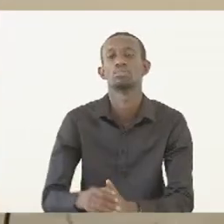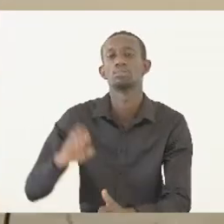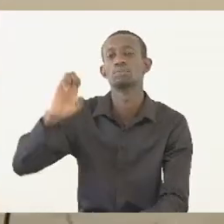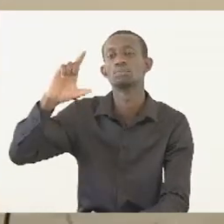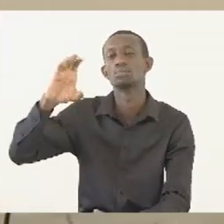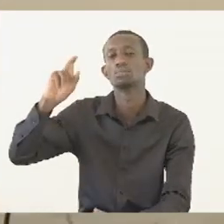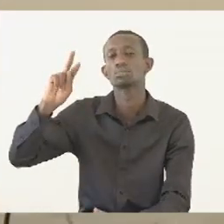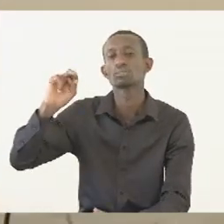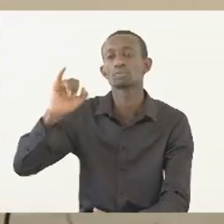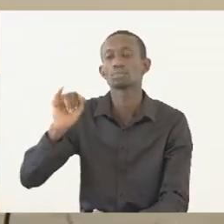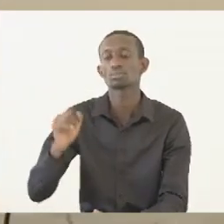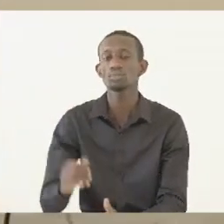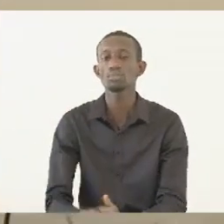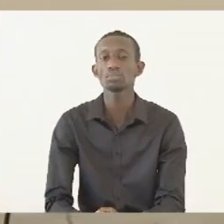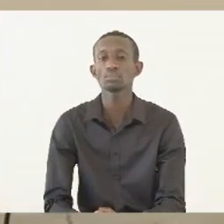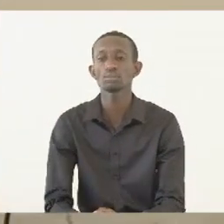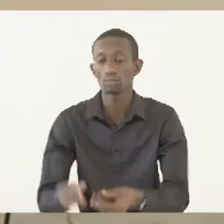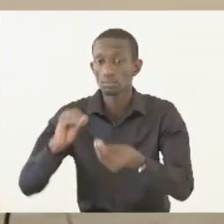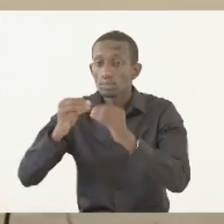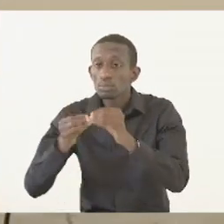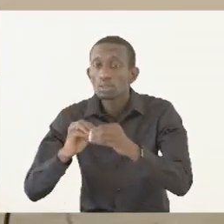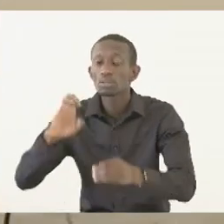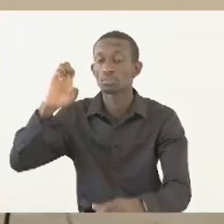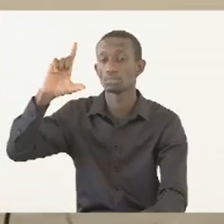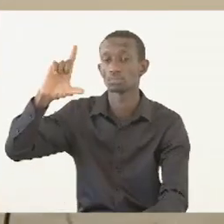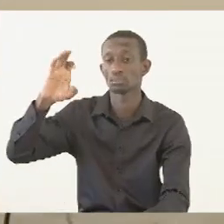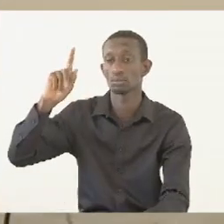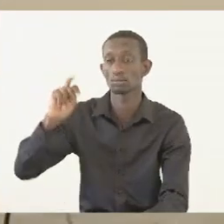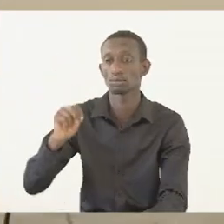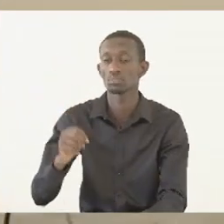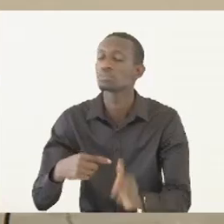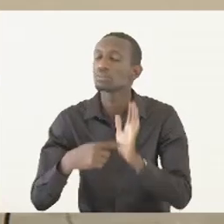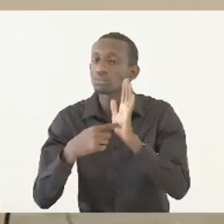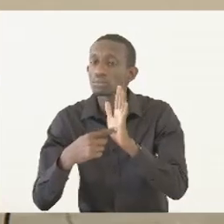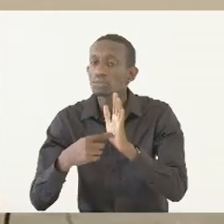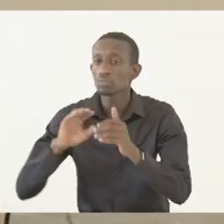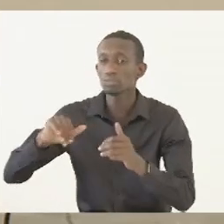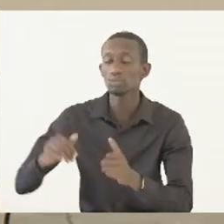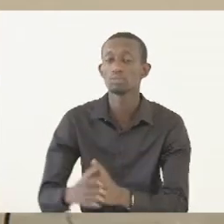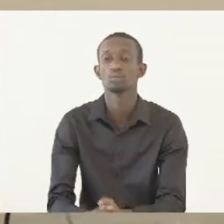electronic shell. So the number of electrons present in the last